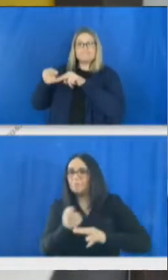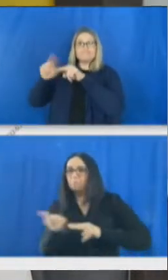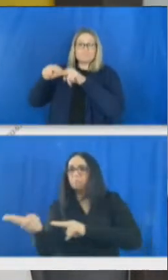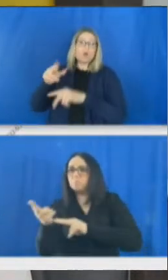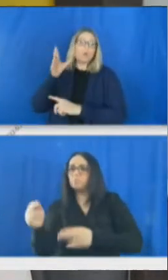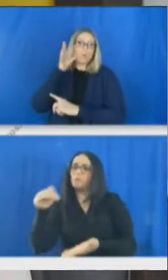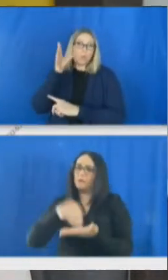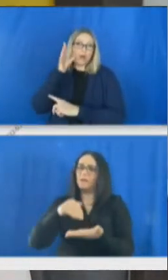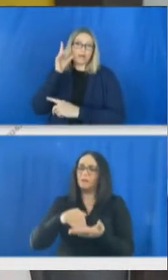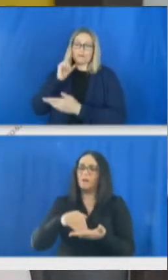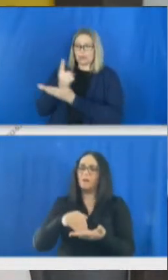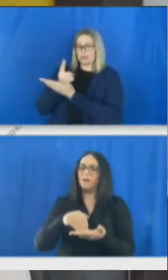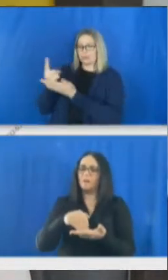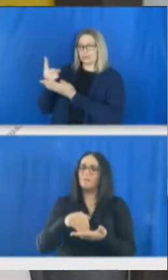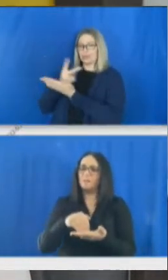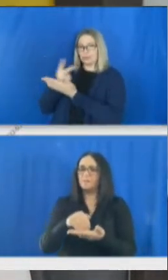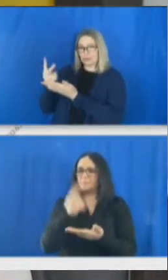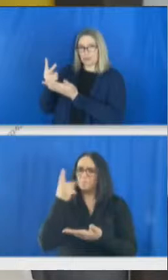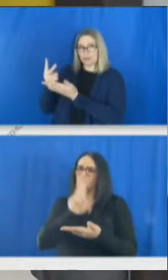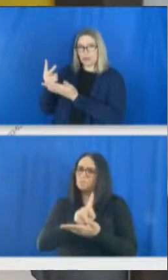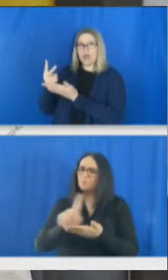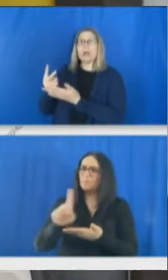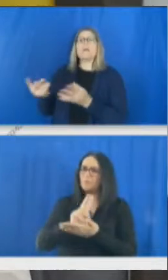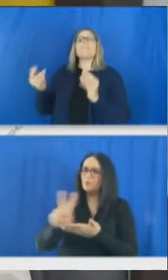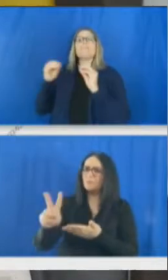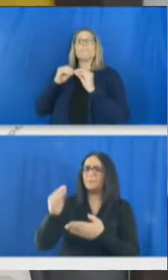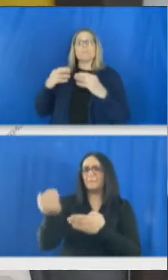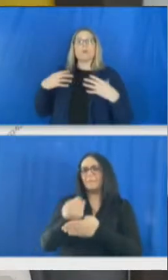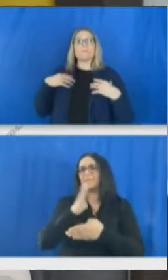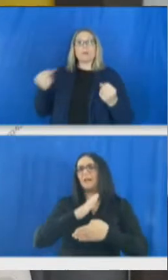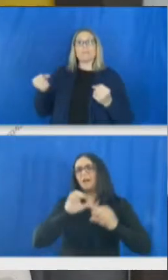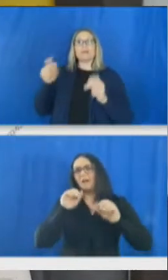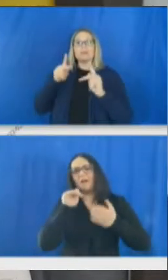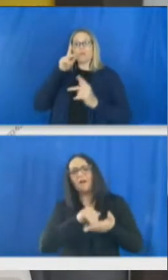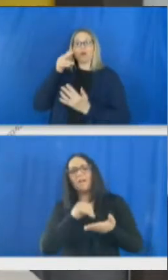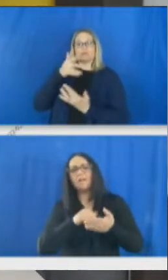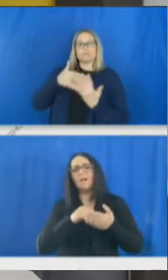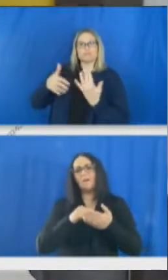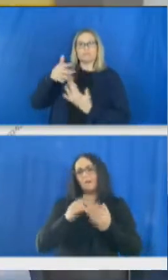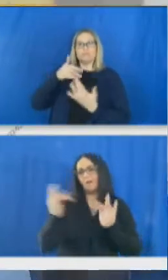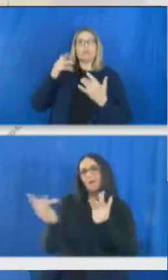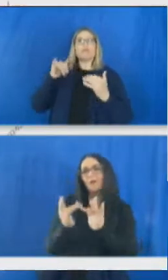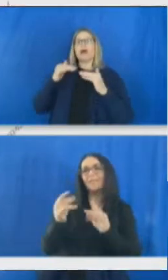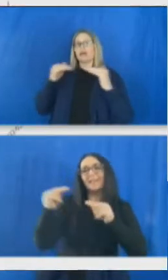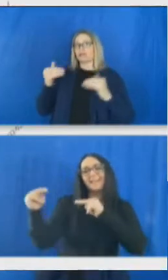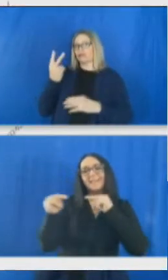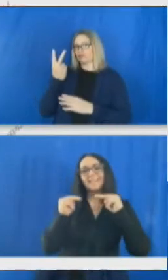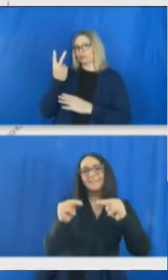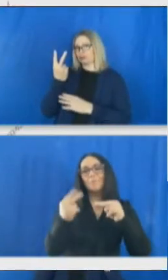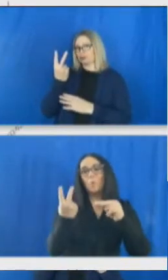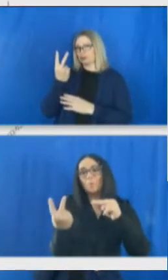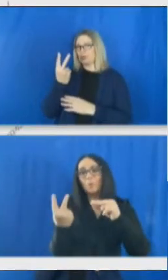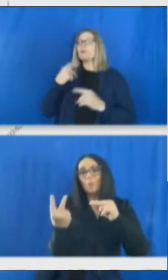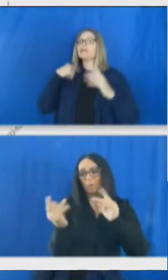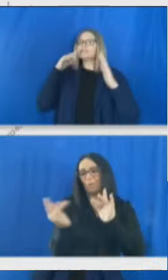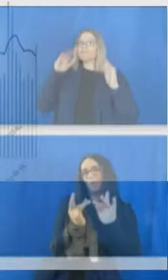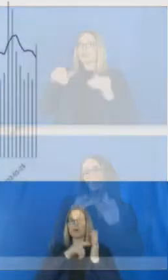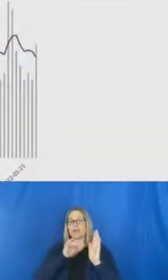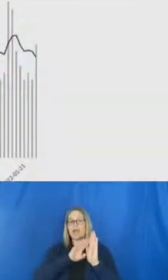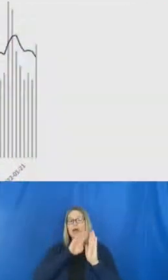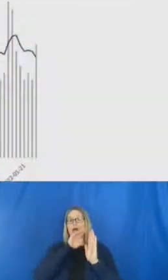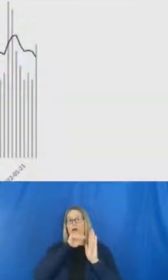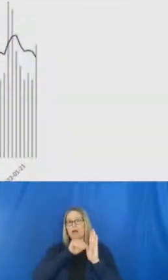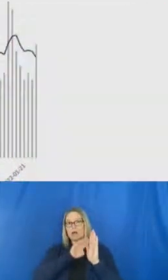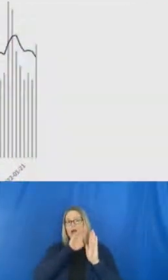So you'll see in this slide that we are seeing another positive indicator is a downward trend in daily hospital admissions